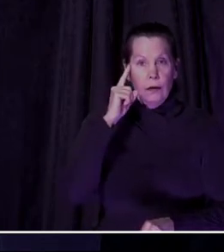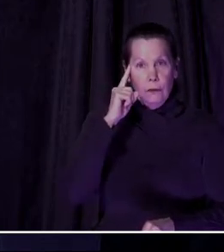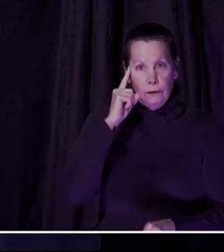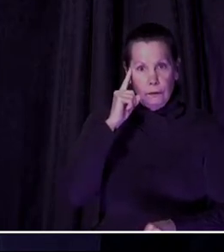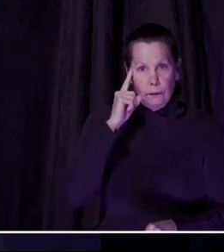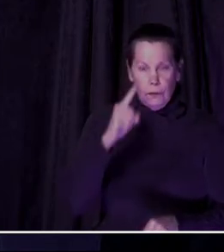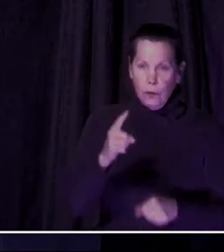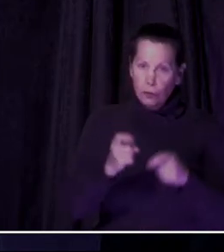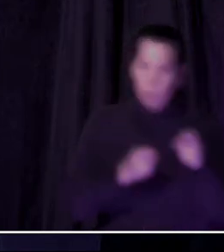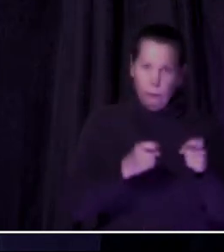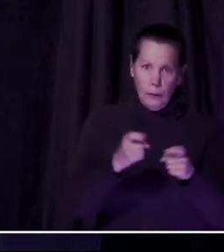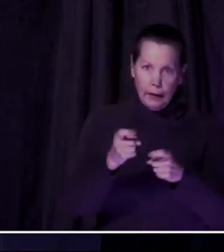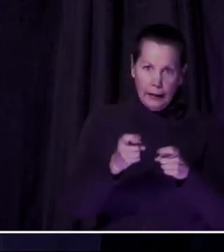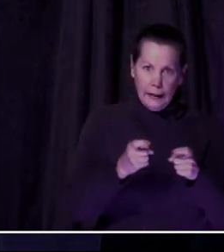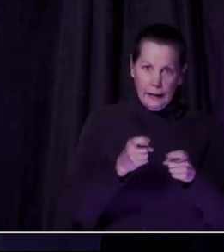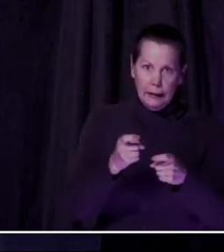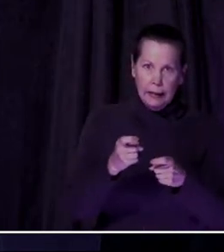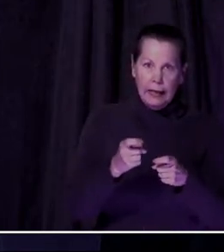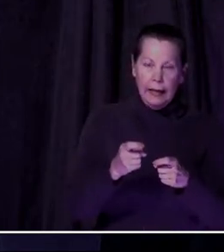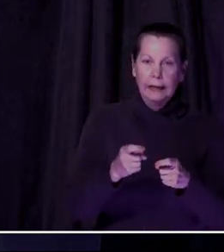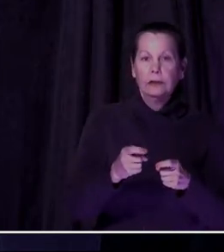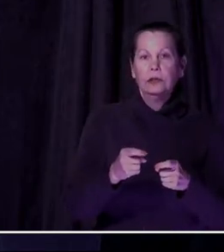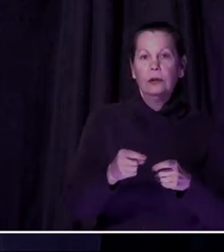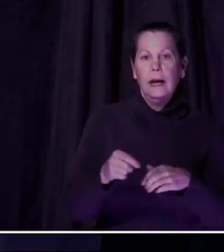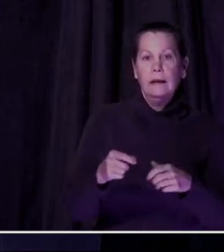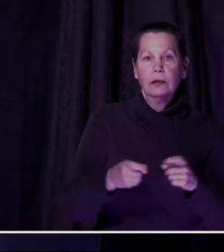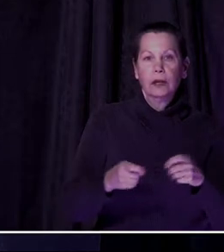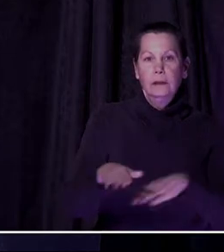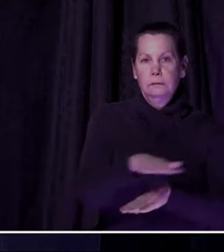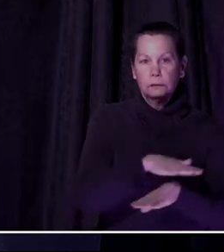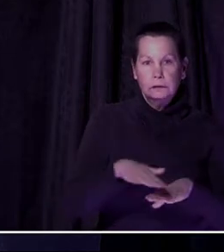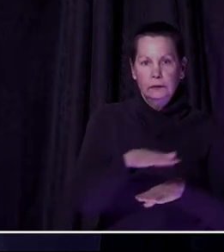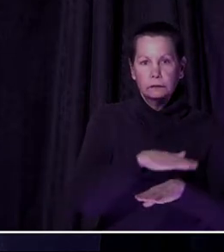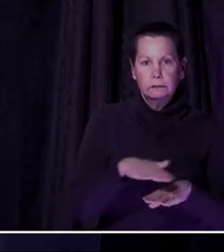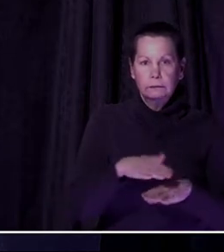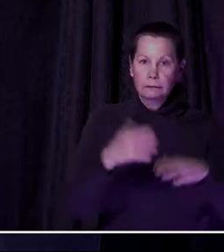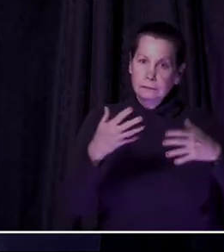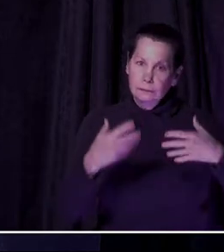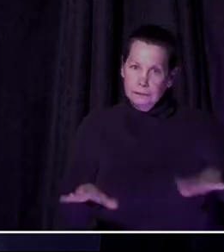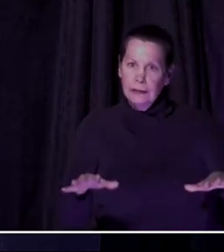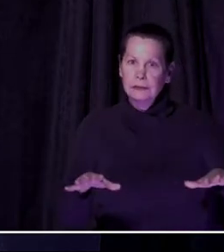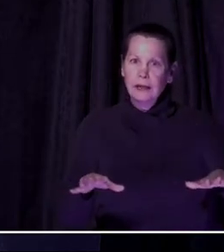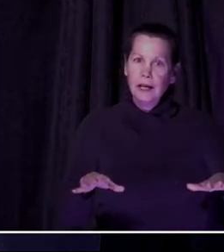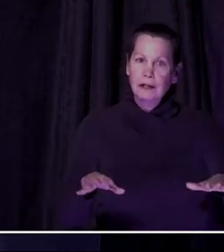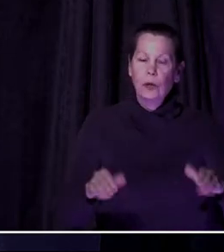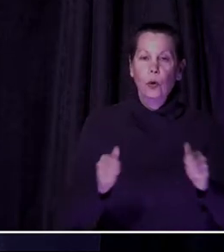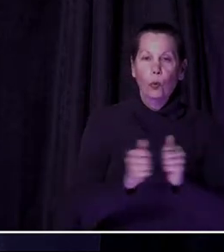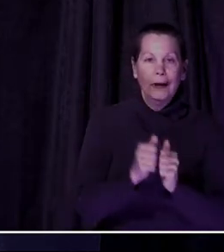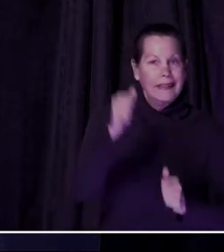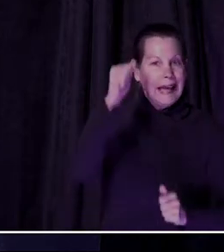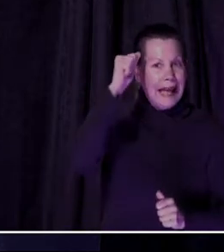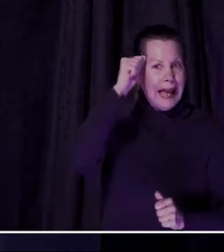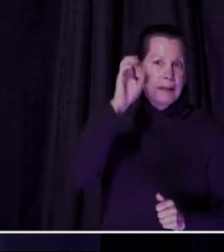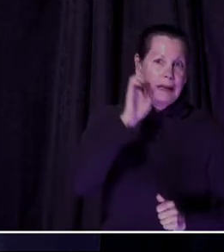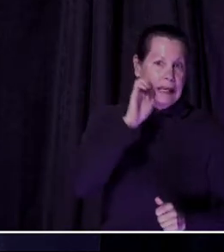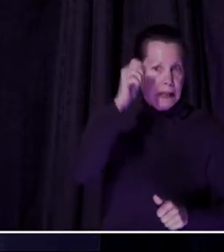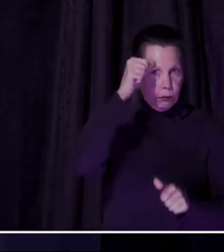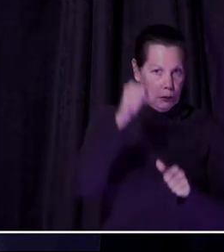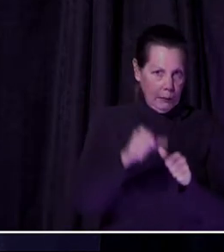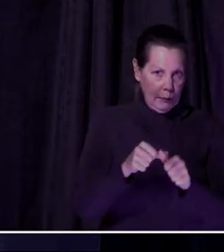to rule, and to have dominion. But that was lost, if you remember from Adam and Eve. Think